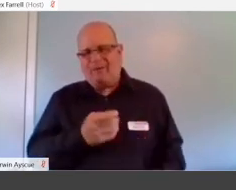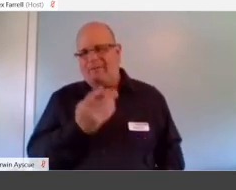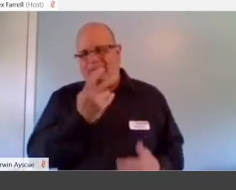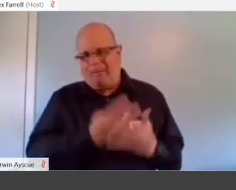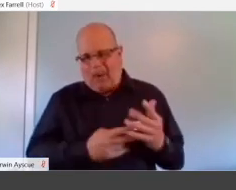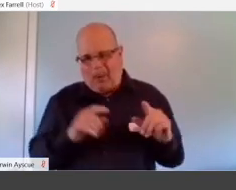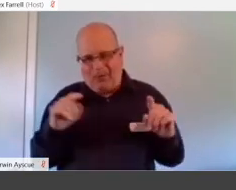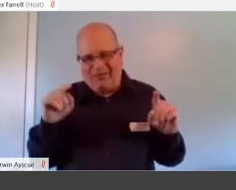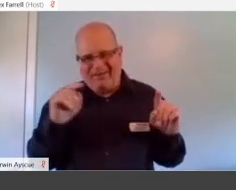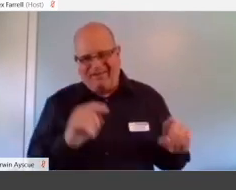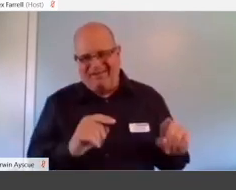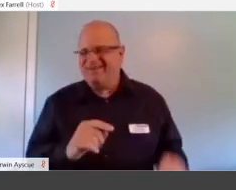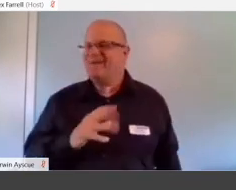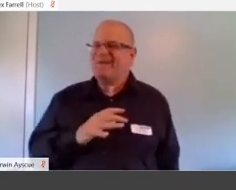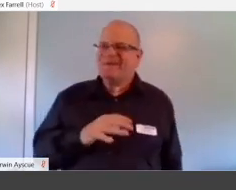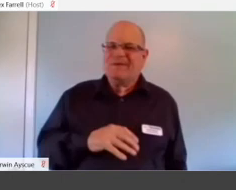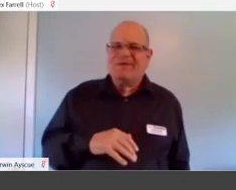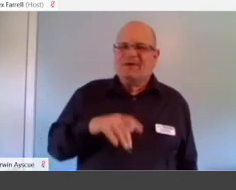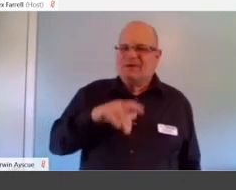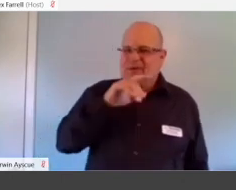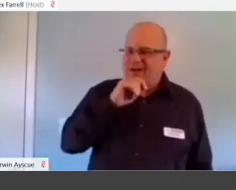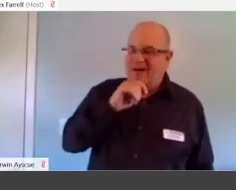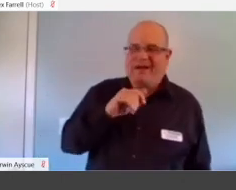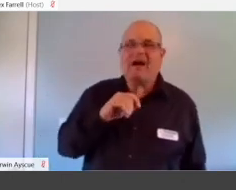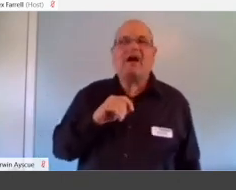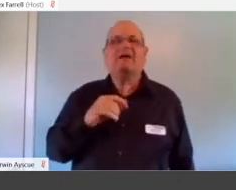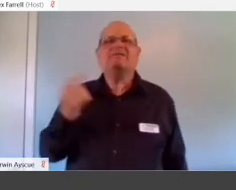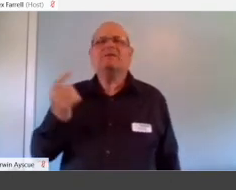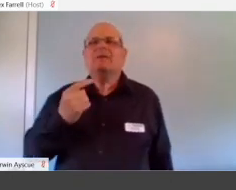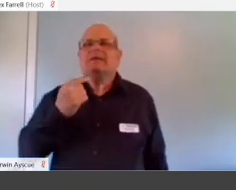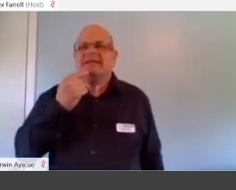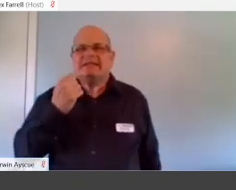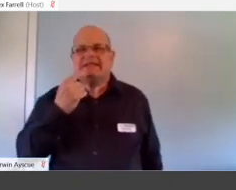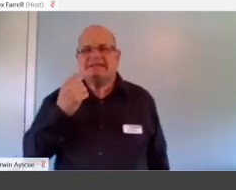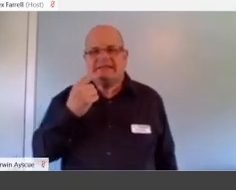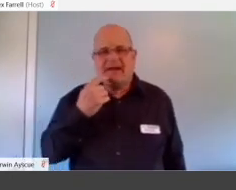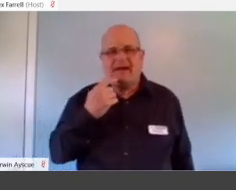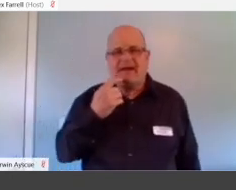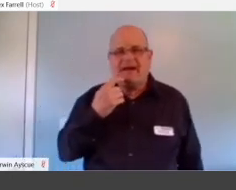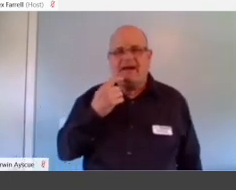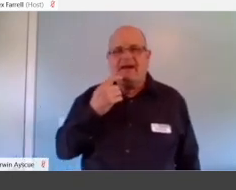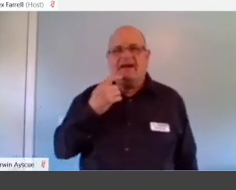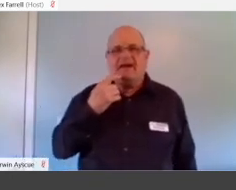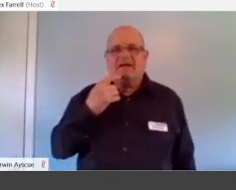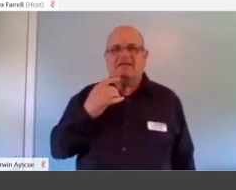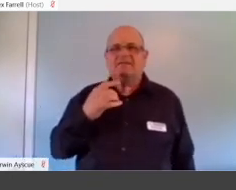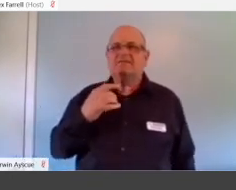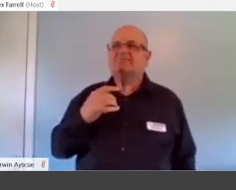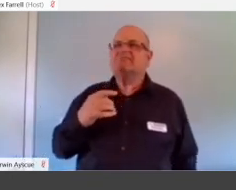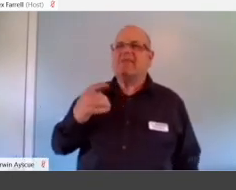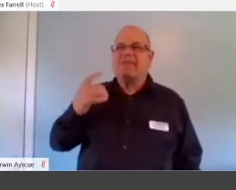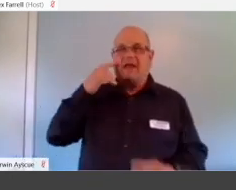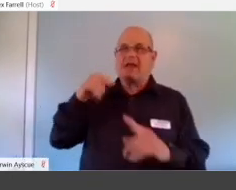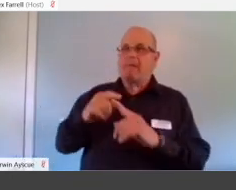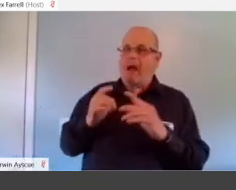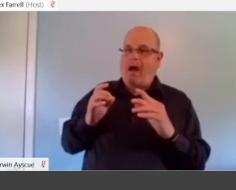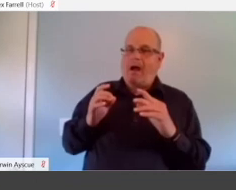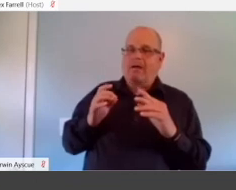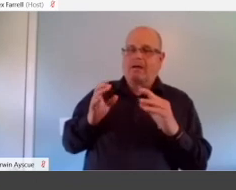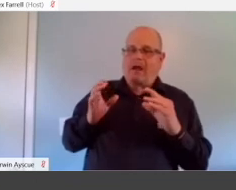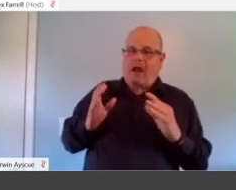of them. But someone was suggesting that in addition to doing personas about customers, we also start doing them